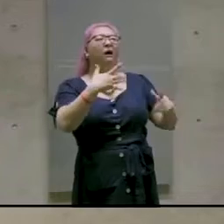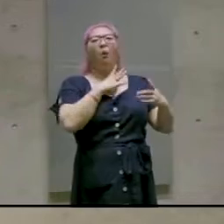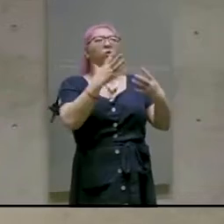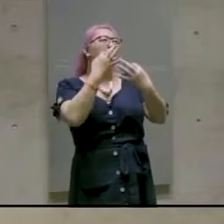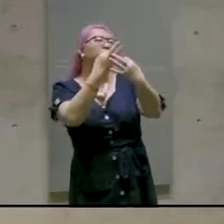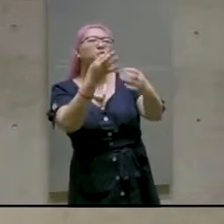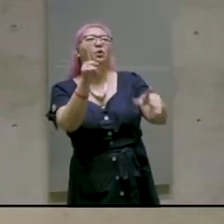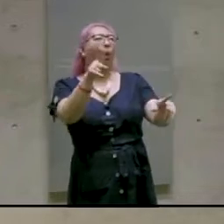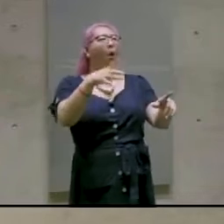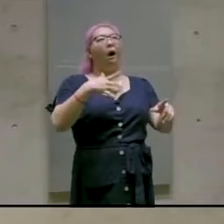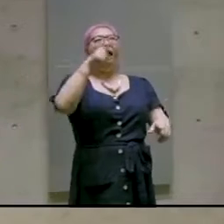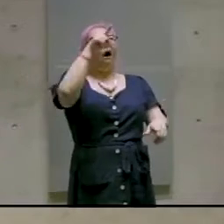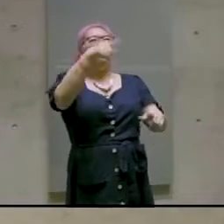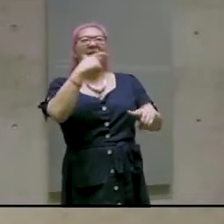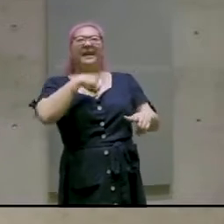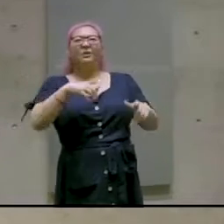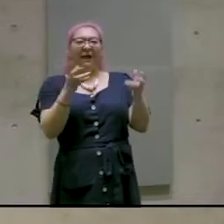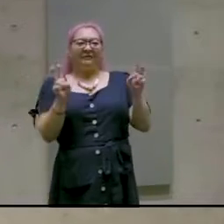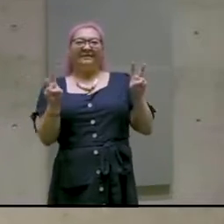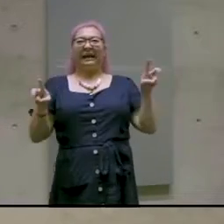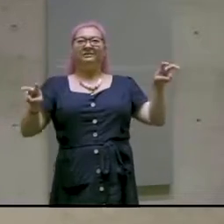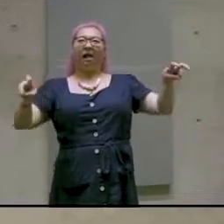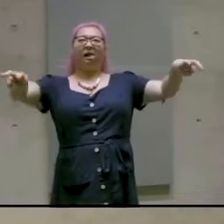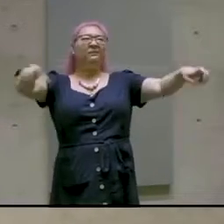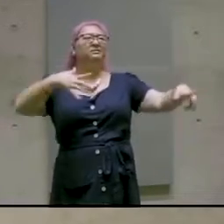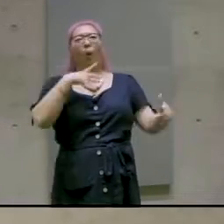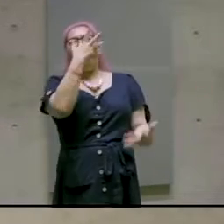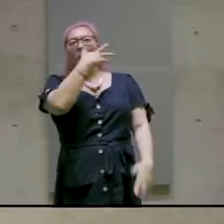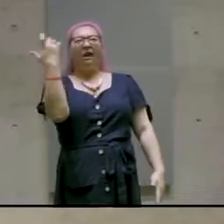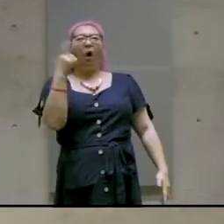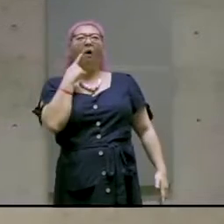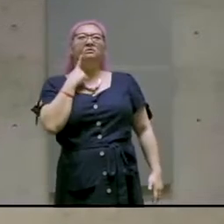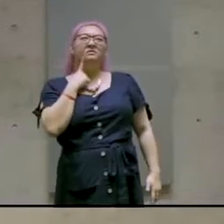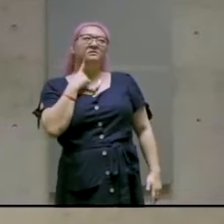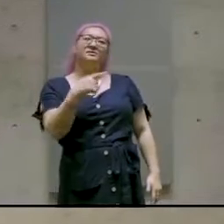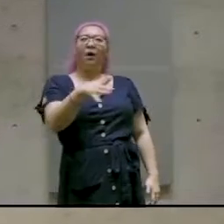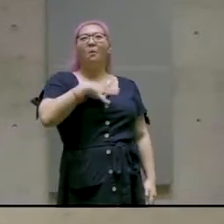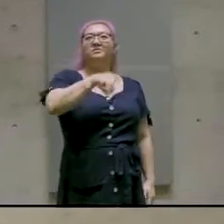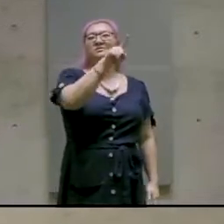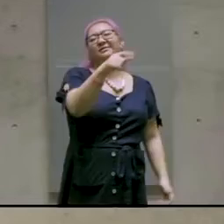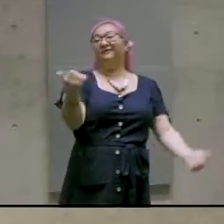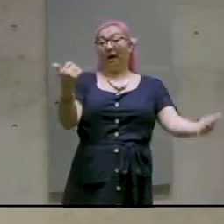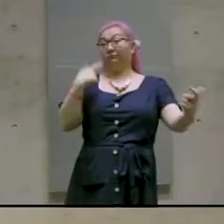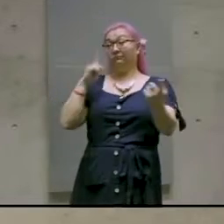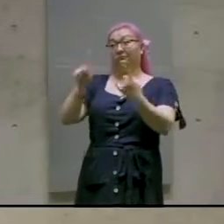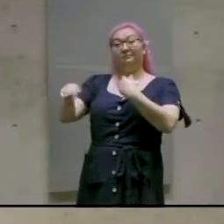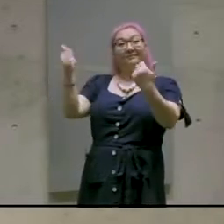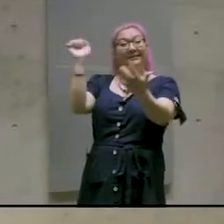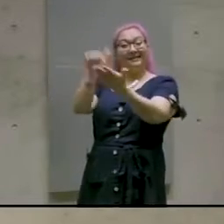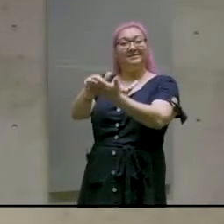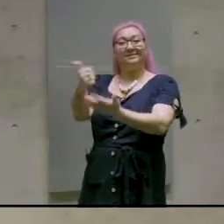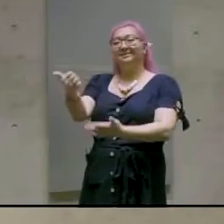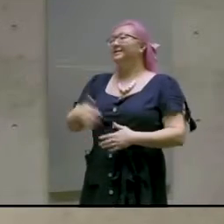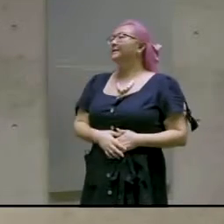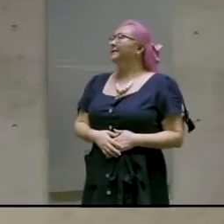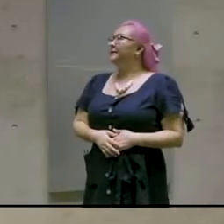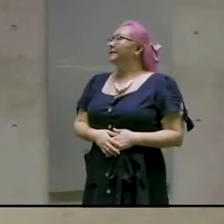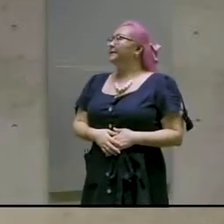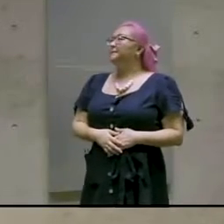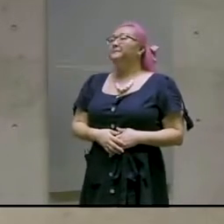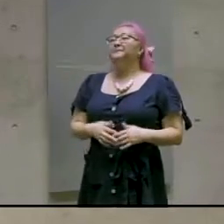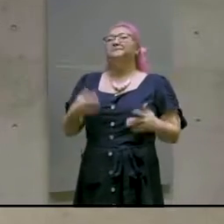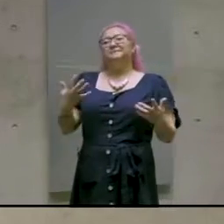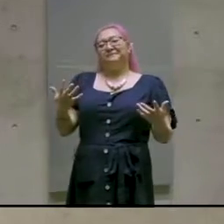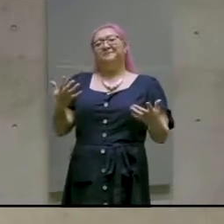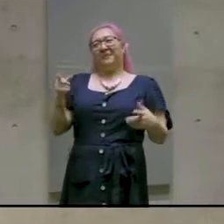kind of introducing them and including them in kind of storylines, potentially adding them as a spouse item, and so on. But fundamentally, kind of Fall in London isn't designed